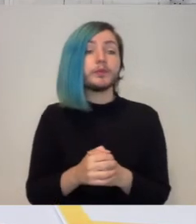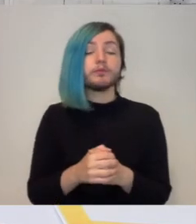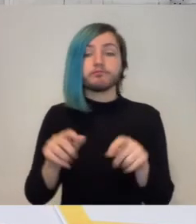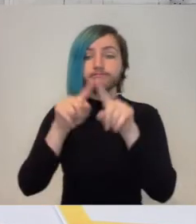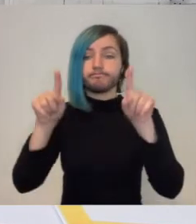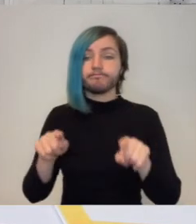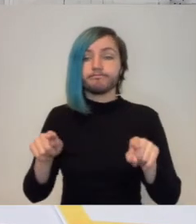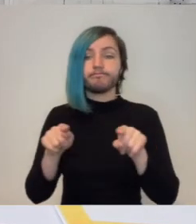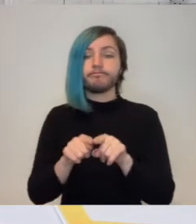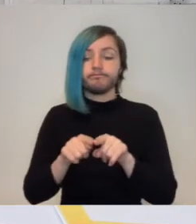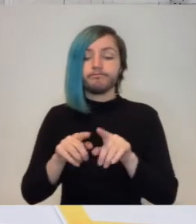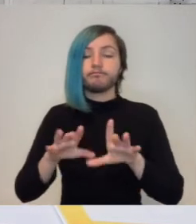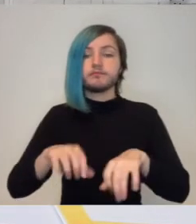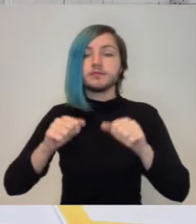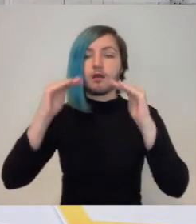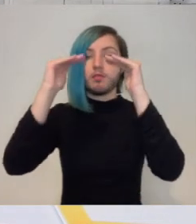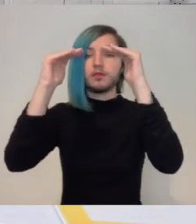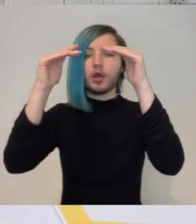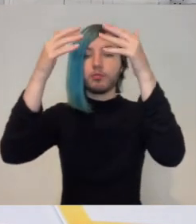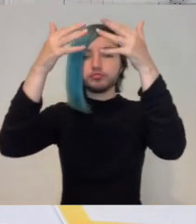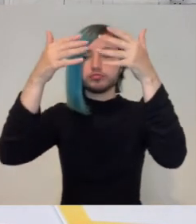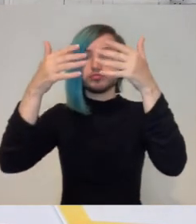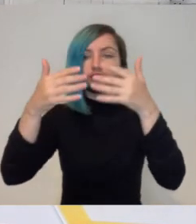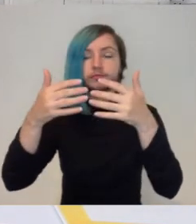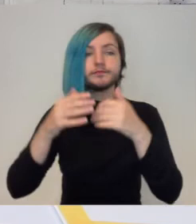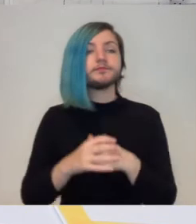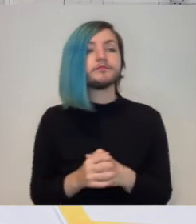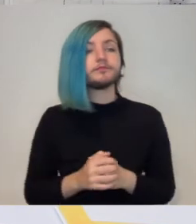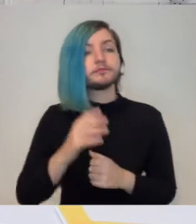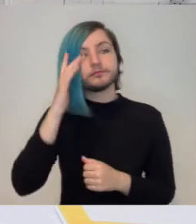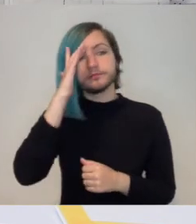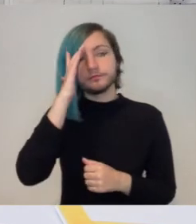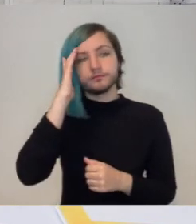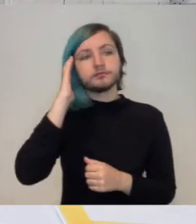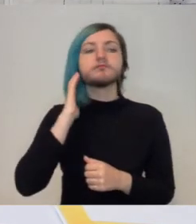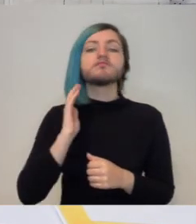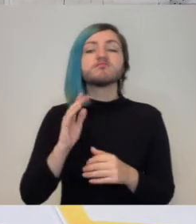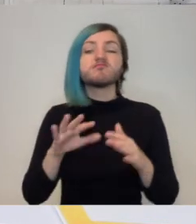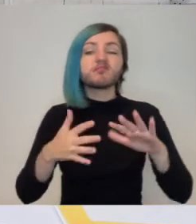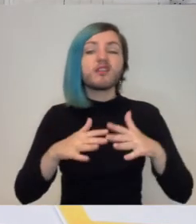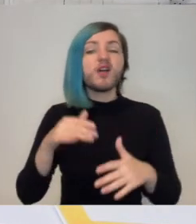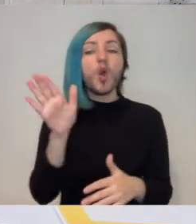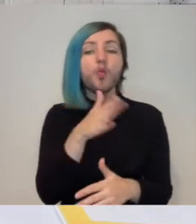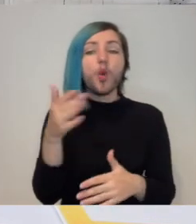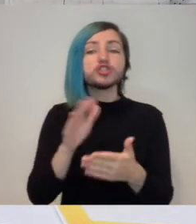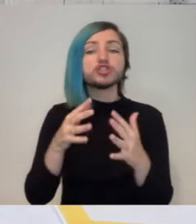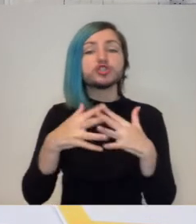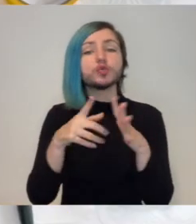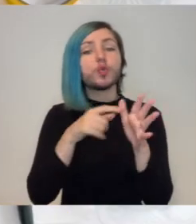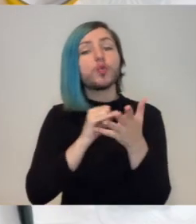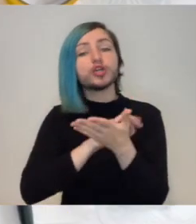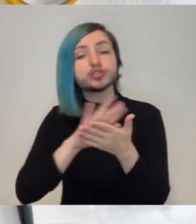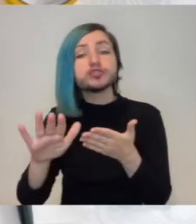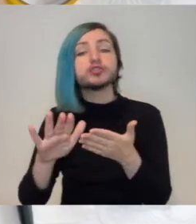and I'm just going to fill in the top of my square, almost creating a kind of